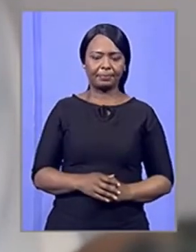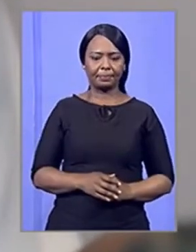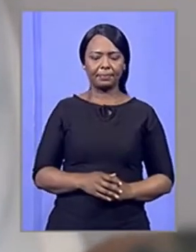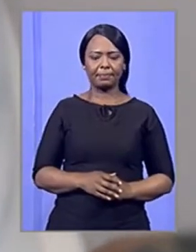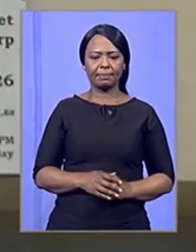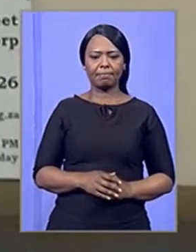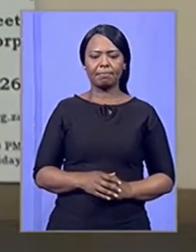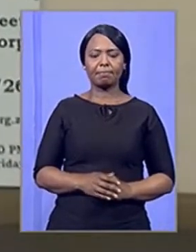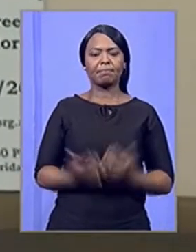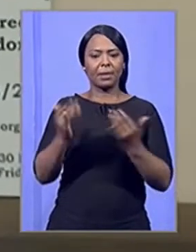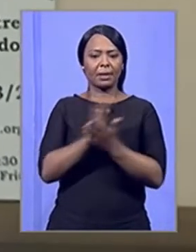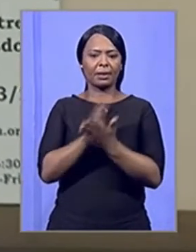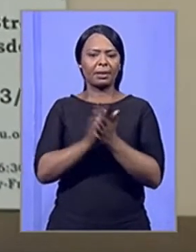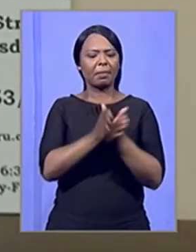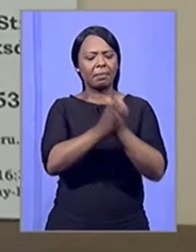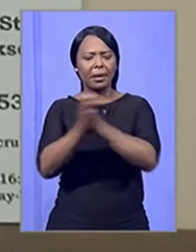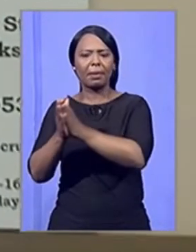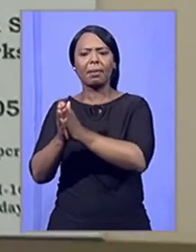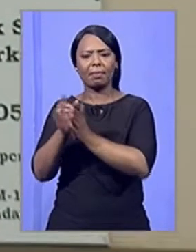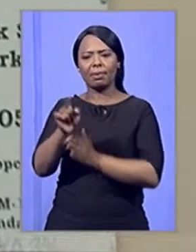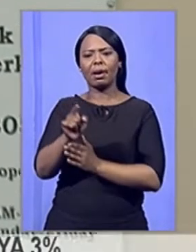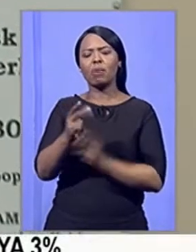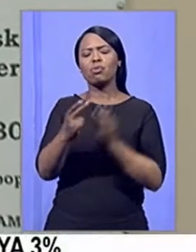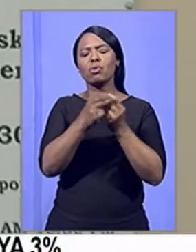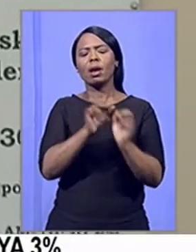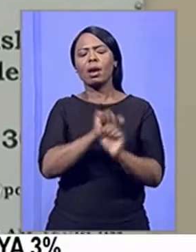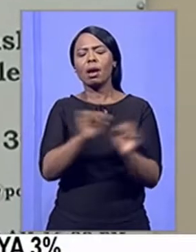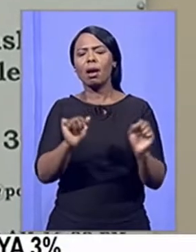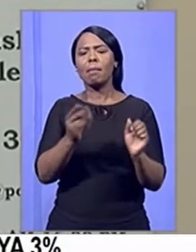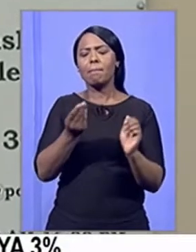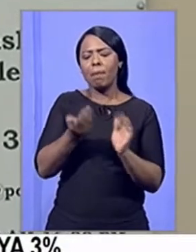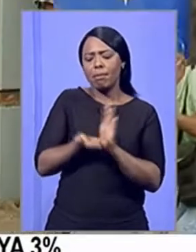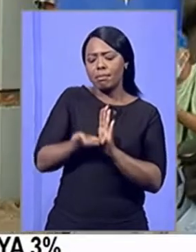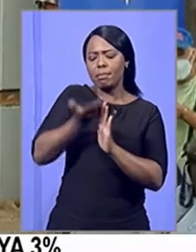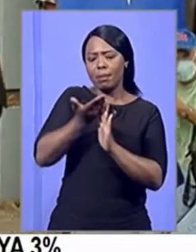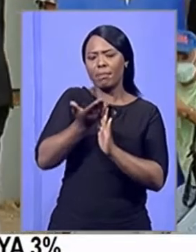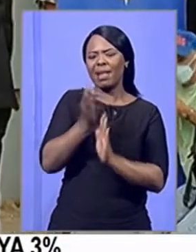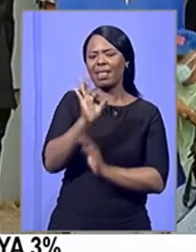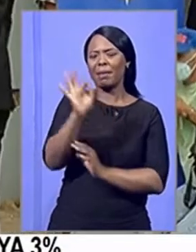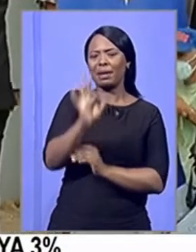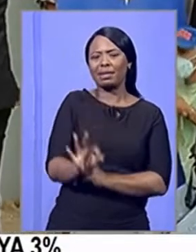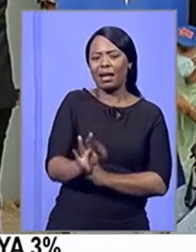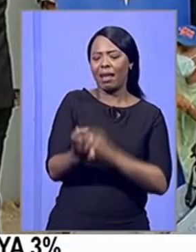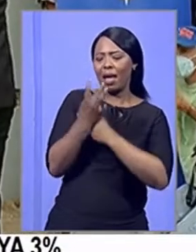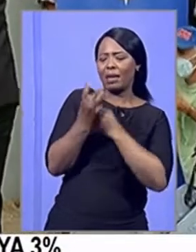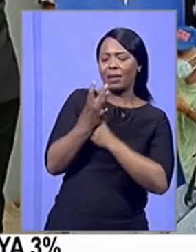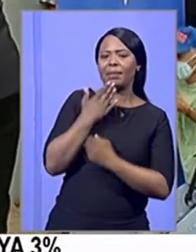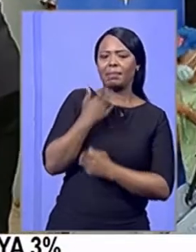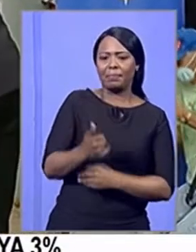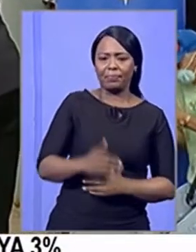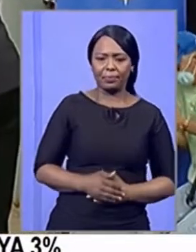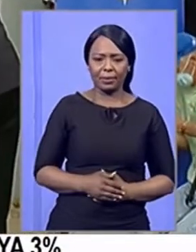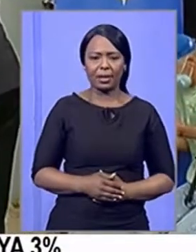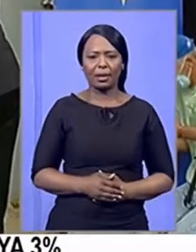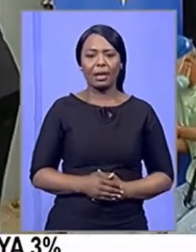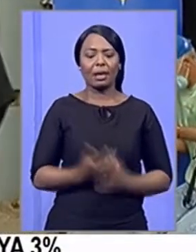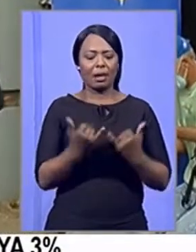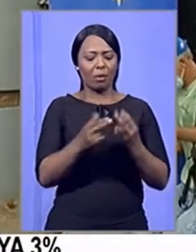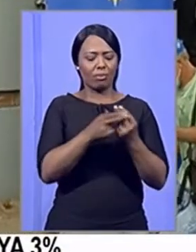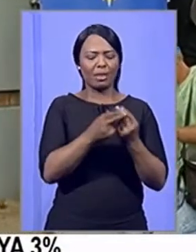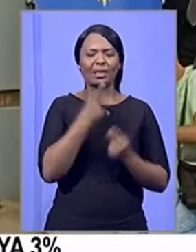batla taelo ho ditho tse ding tsa yona mabapi le tlhahiso ya ho nyollelwa meputso ka diperesente tse tharo. Mokgatlo ona wa basebetsi o re ditletlebo tsa bona